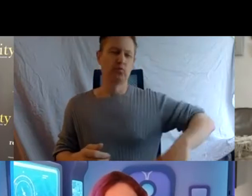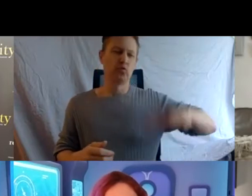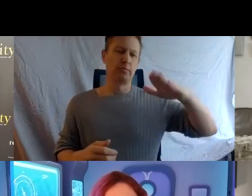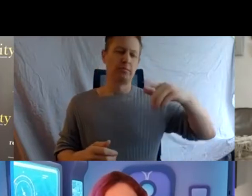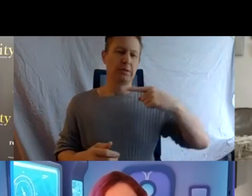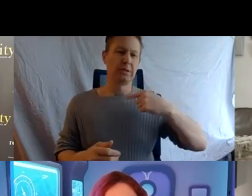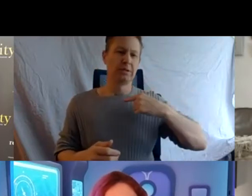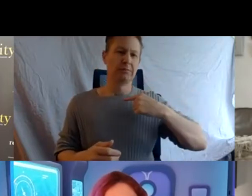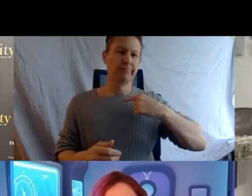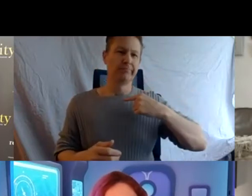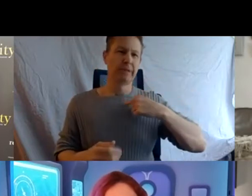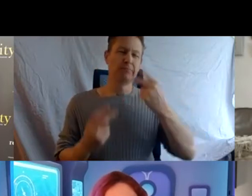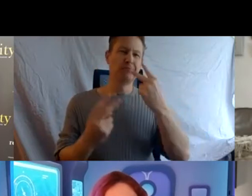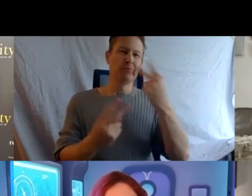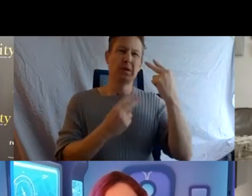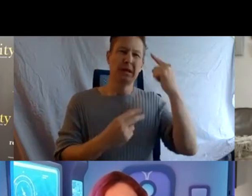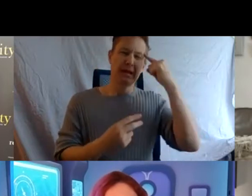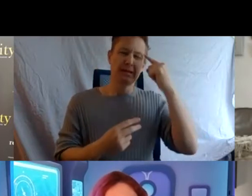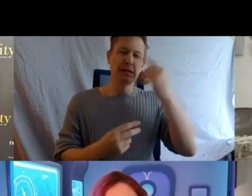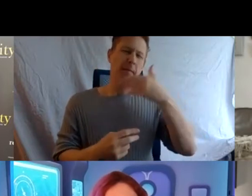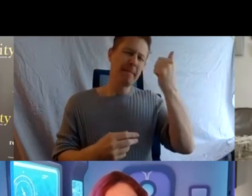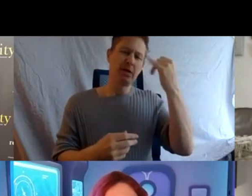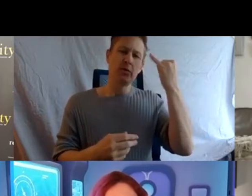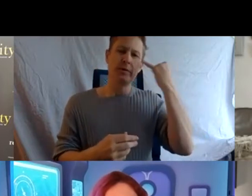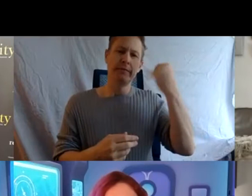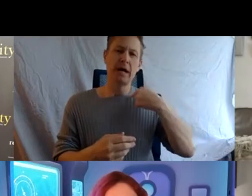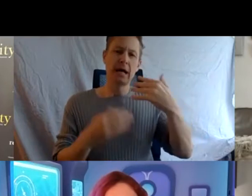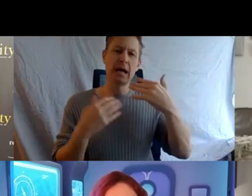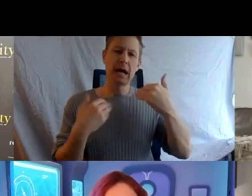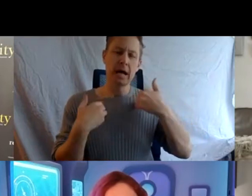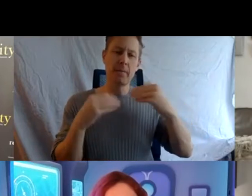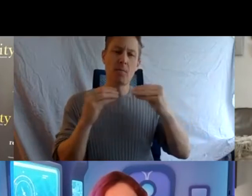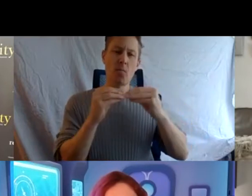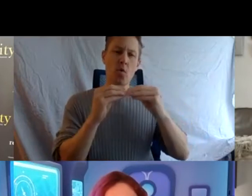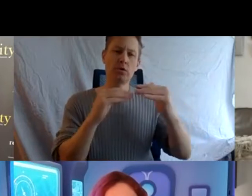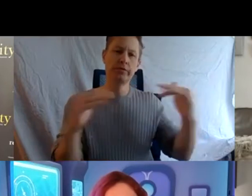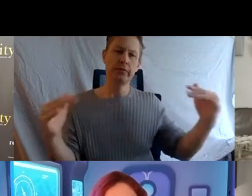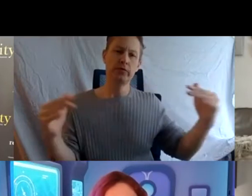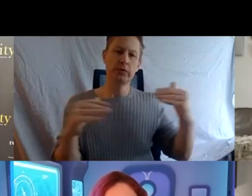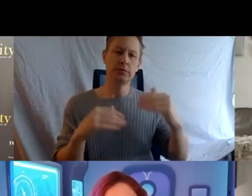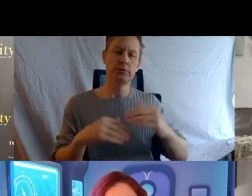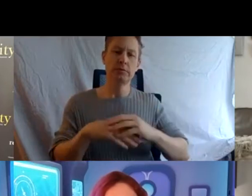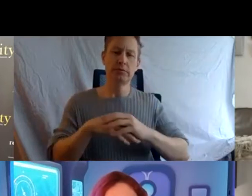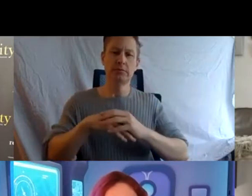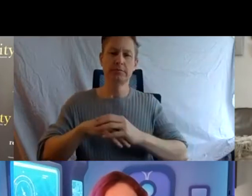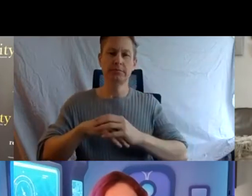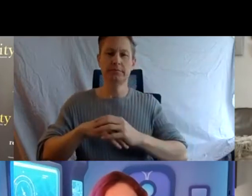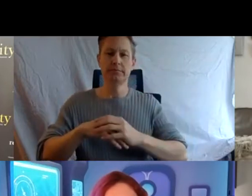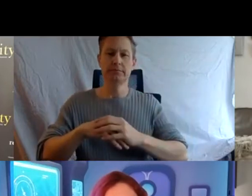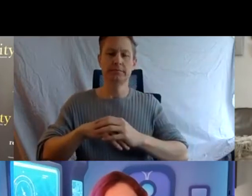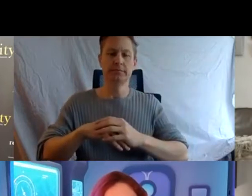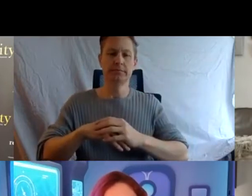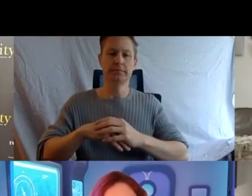would have been a broader horizon person earlier in my life.